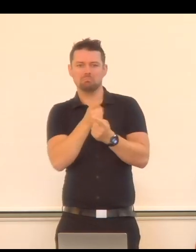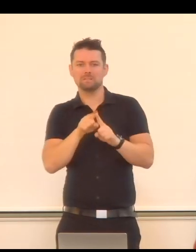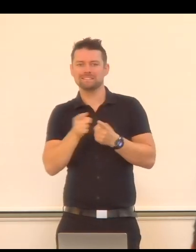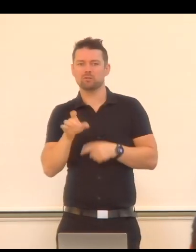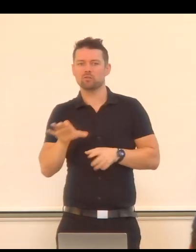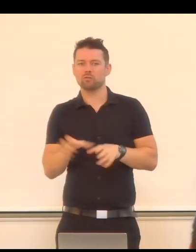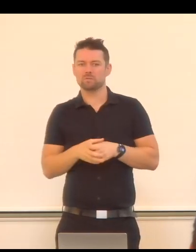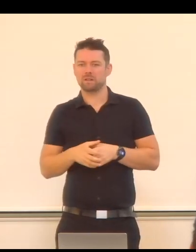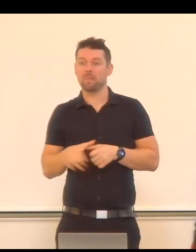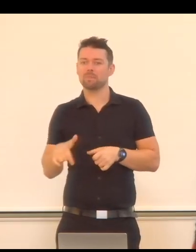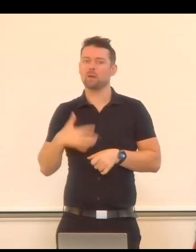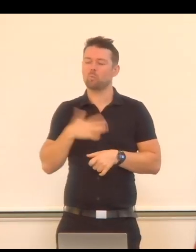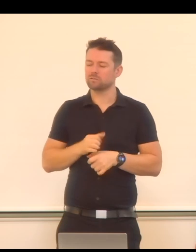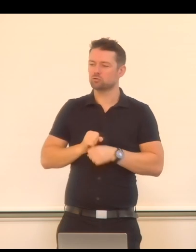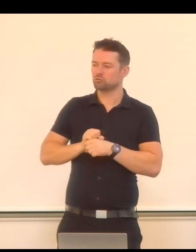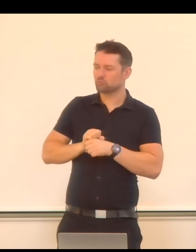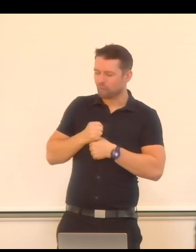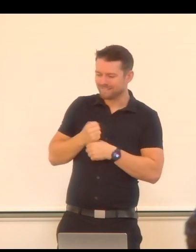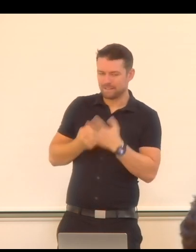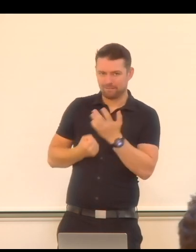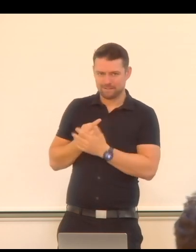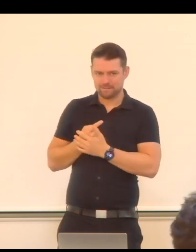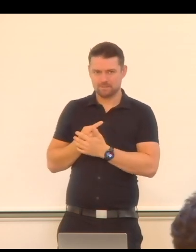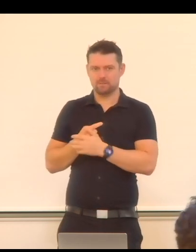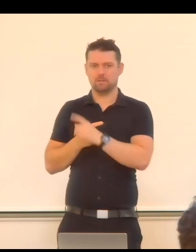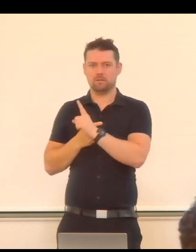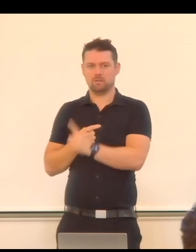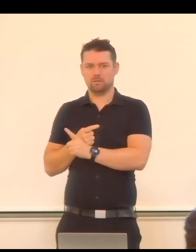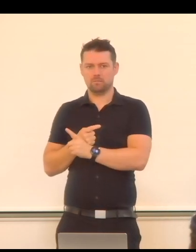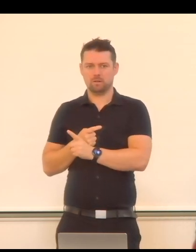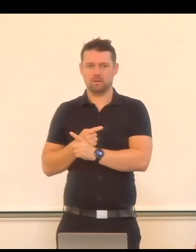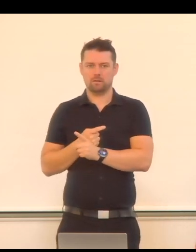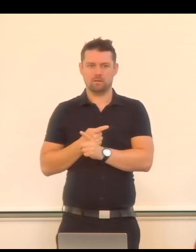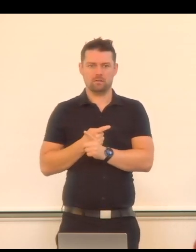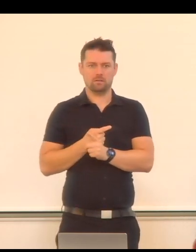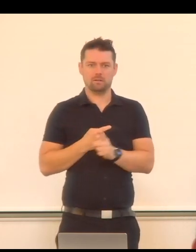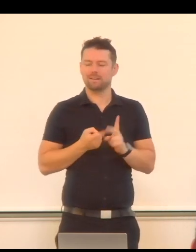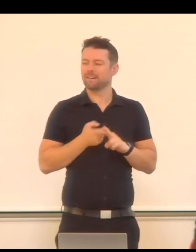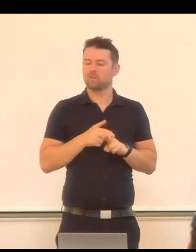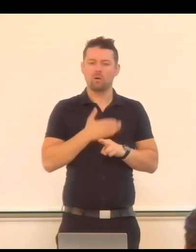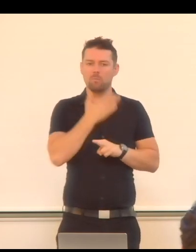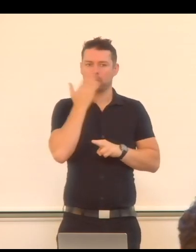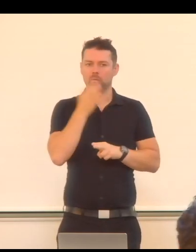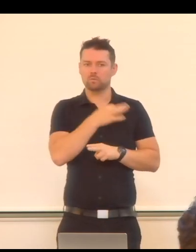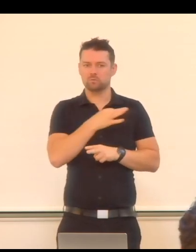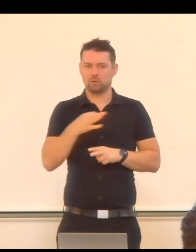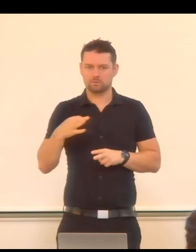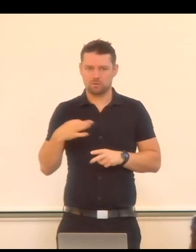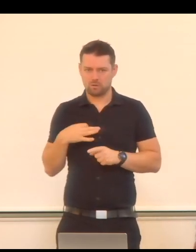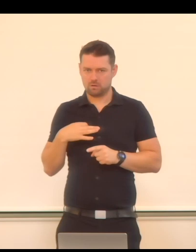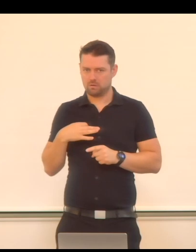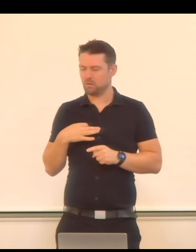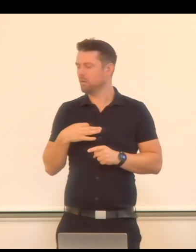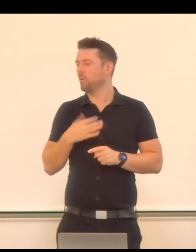to include this type of events in their mission. But if you are on MDRS without a doctor or on crew and without medical